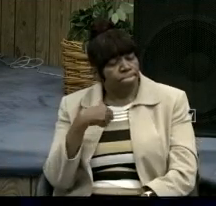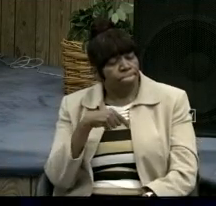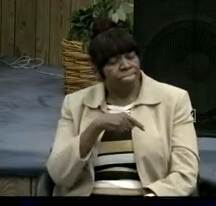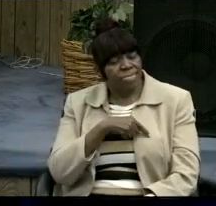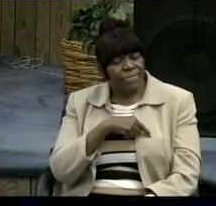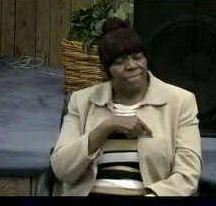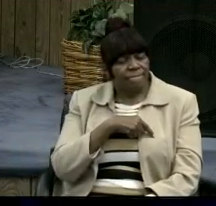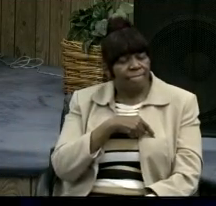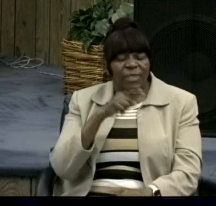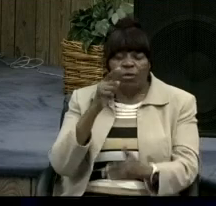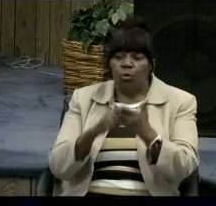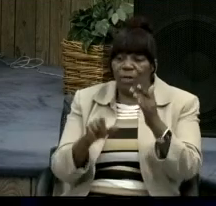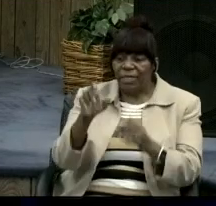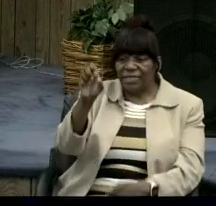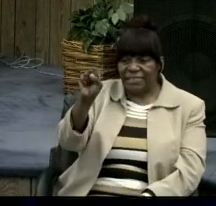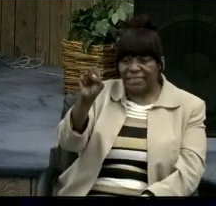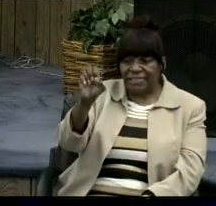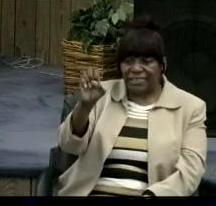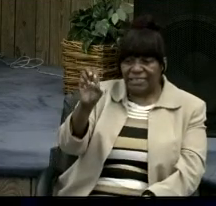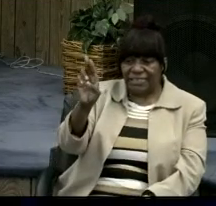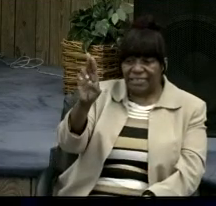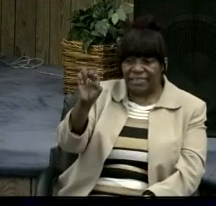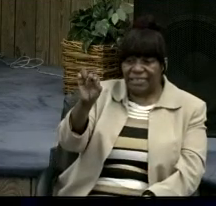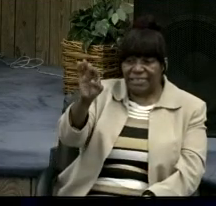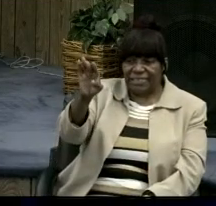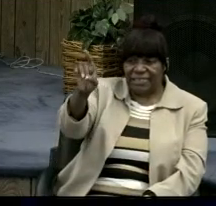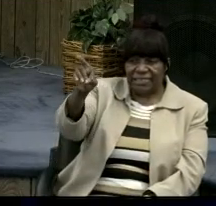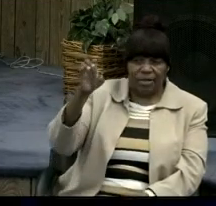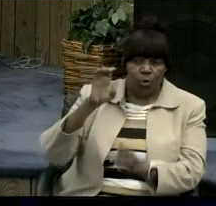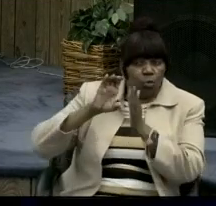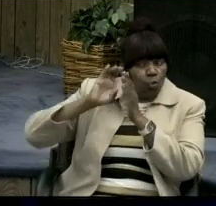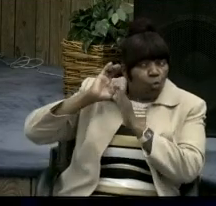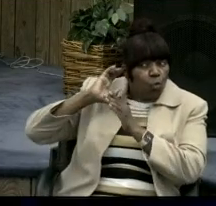What is sound? Anybody know what sound is?